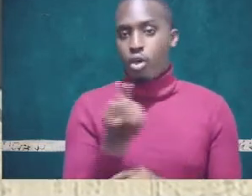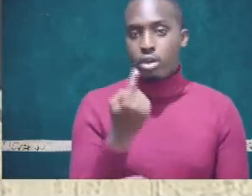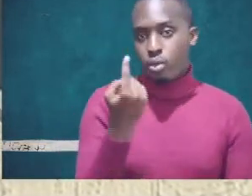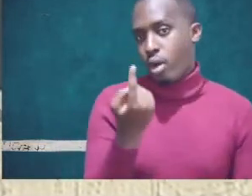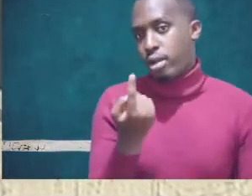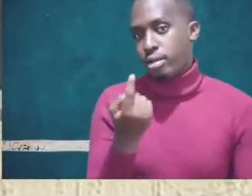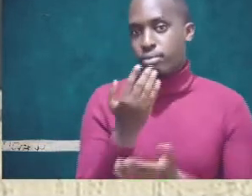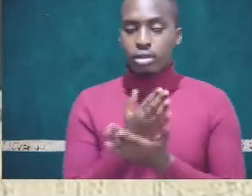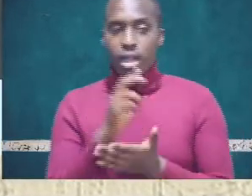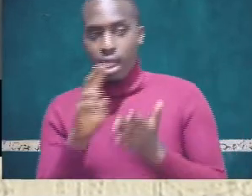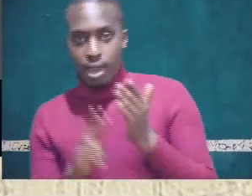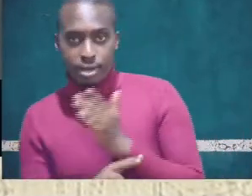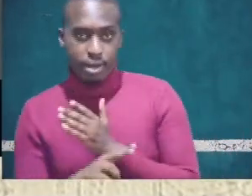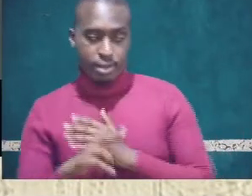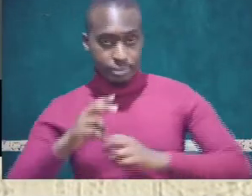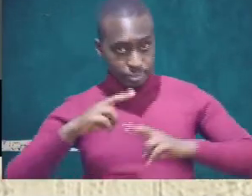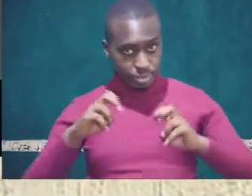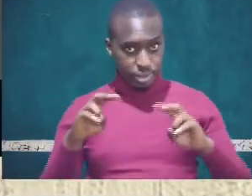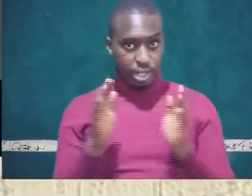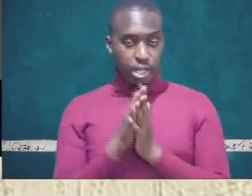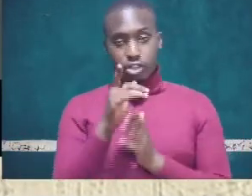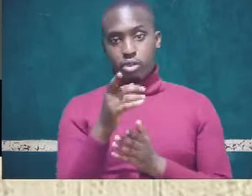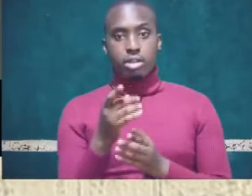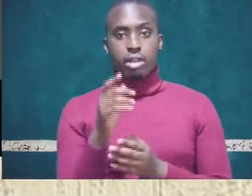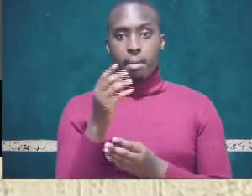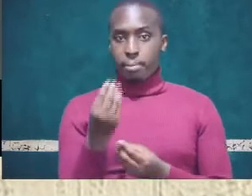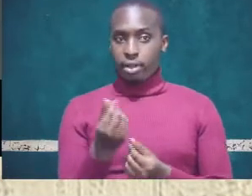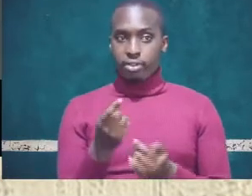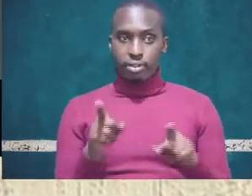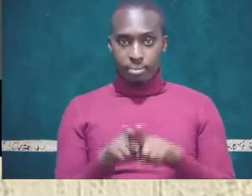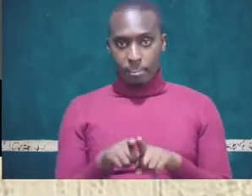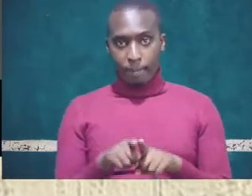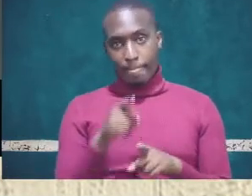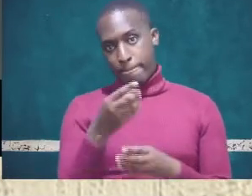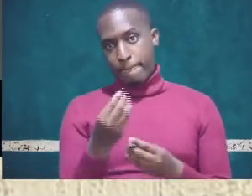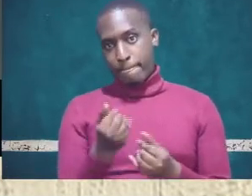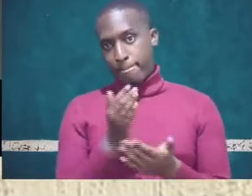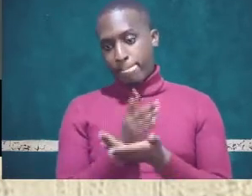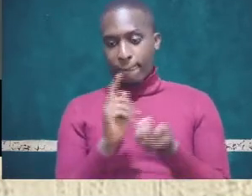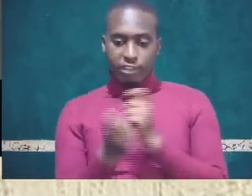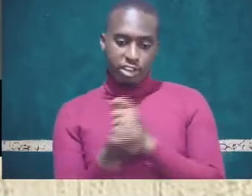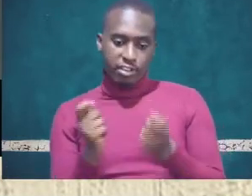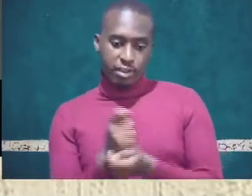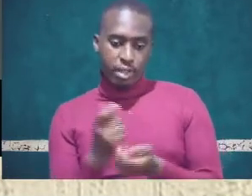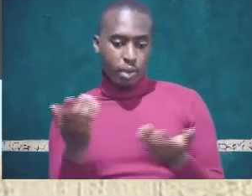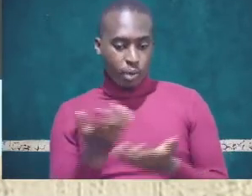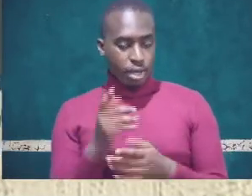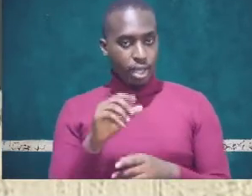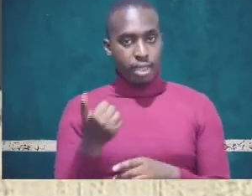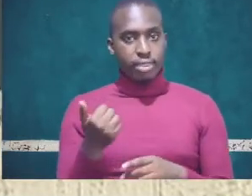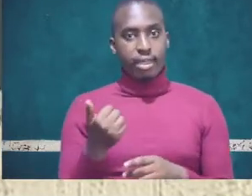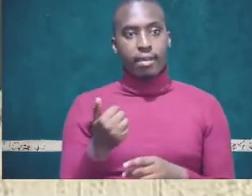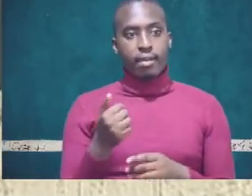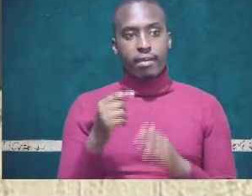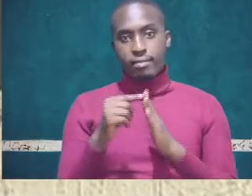factor that is under investigation, and that is price that is variating. It is price that is changing when other factors